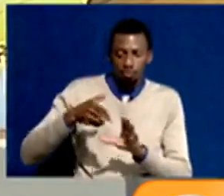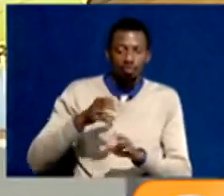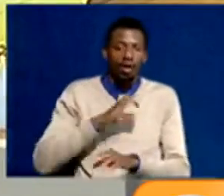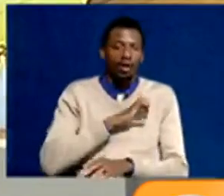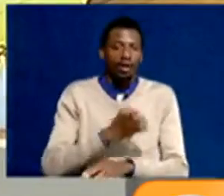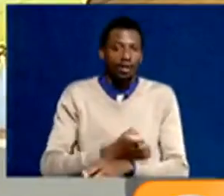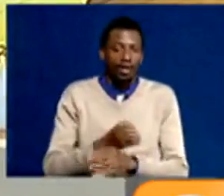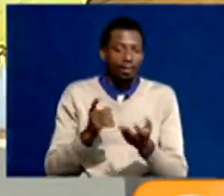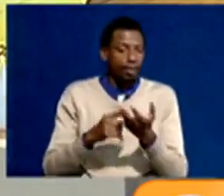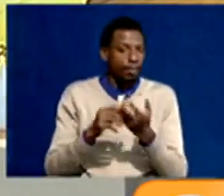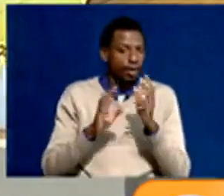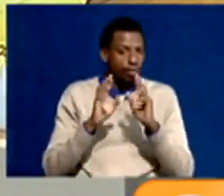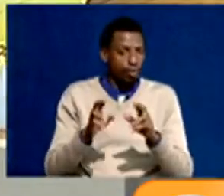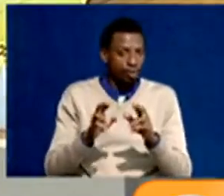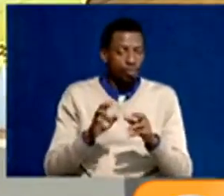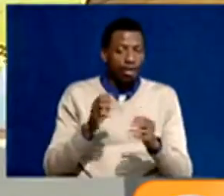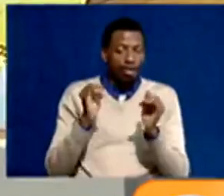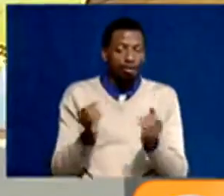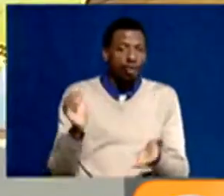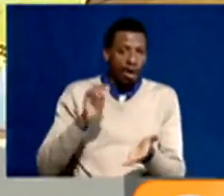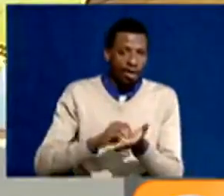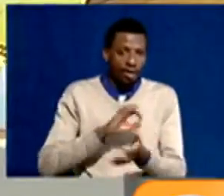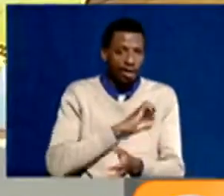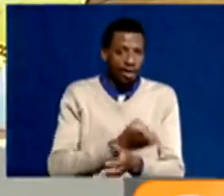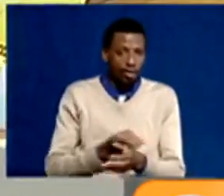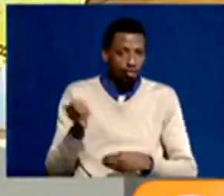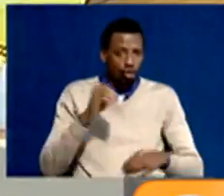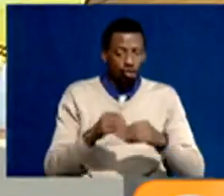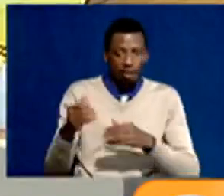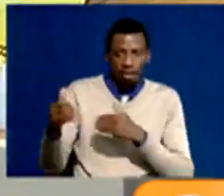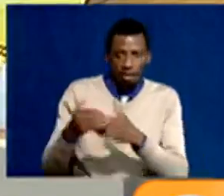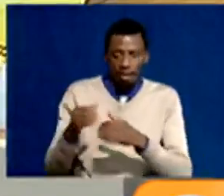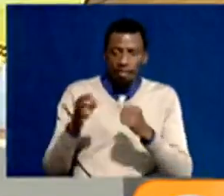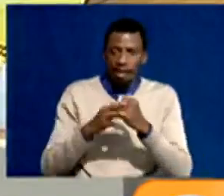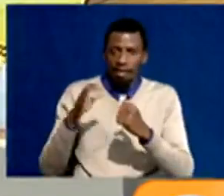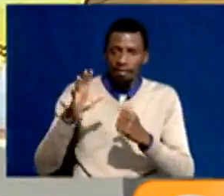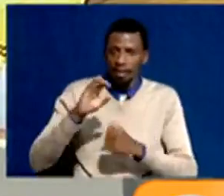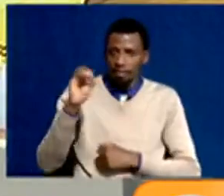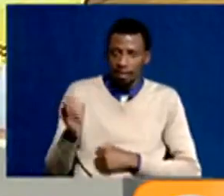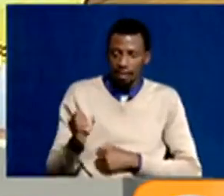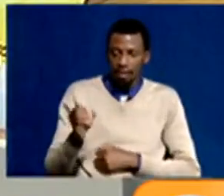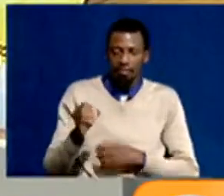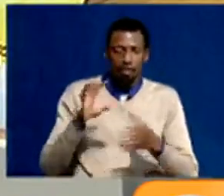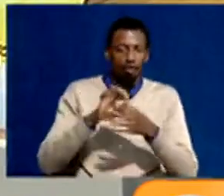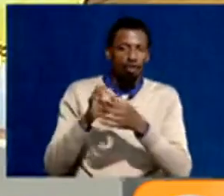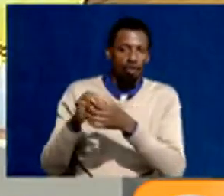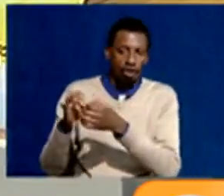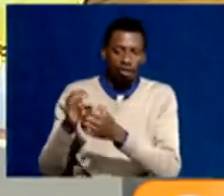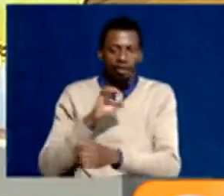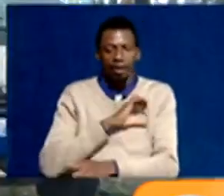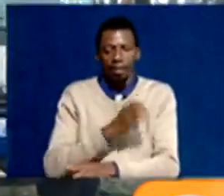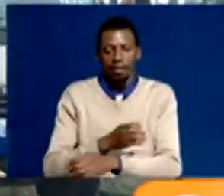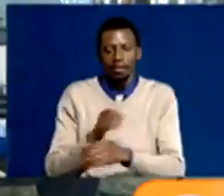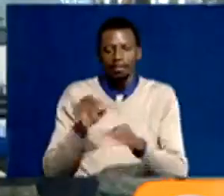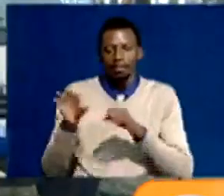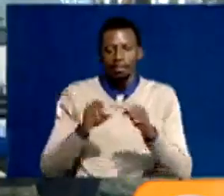the renewable energy contribution at nearly 85% of installed capacity. Dennis Ocheno reports.